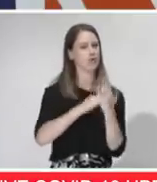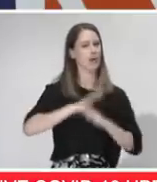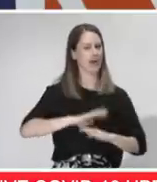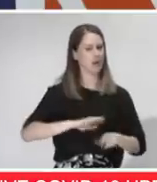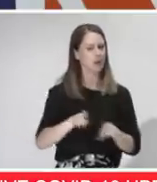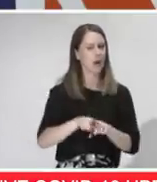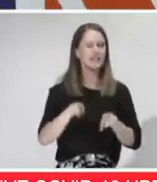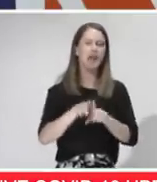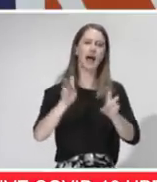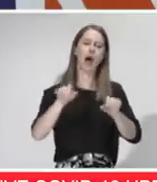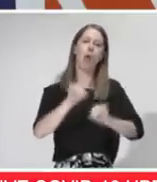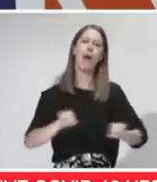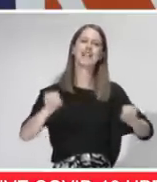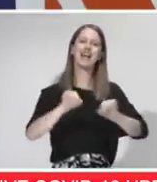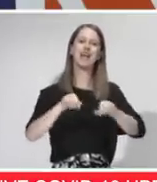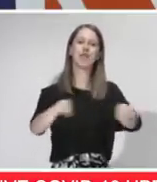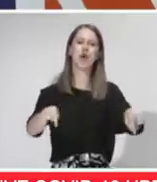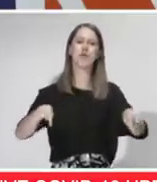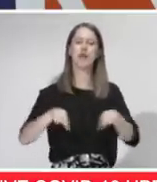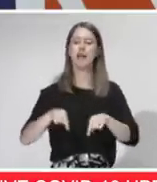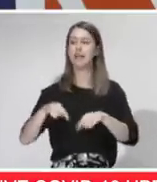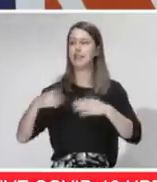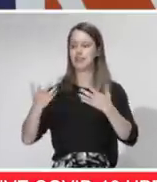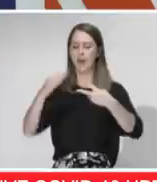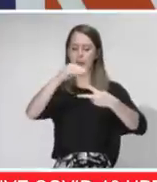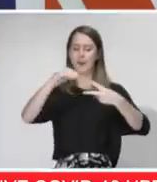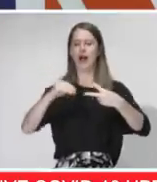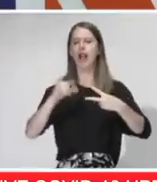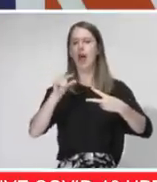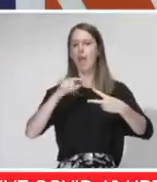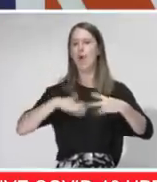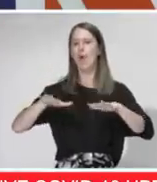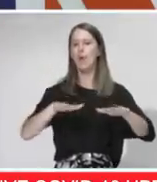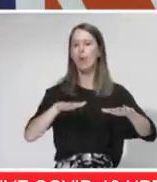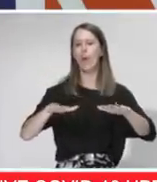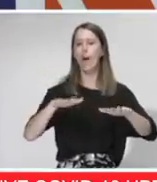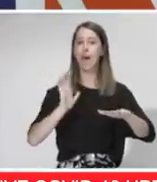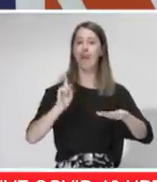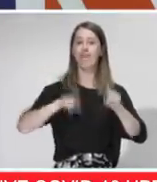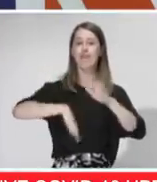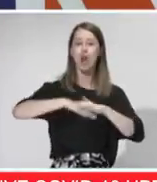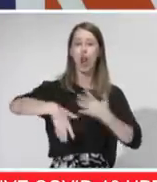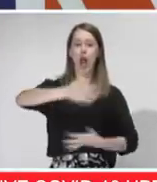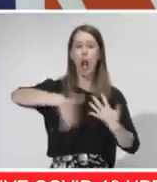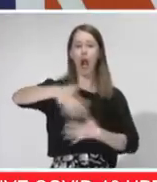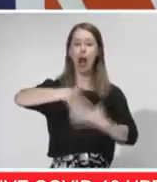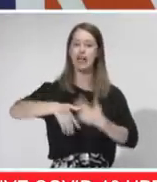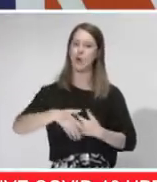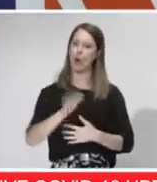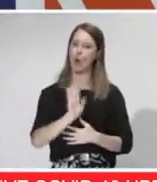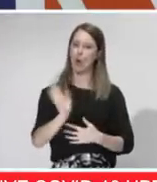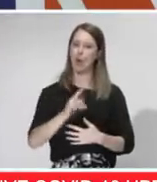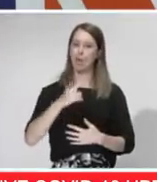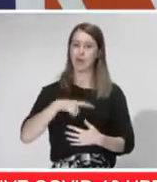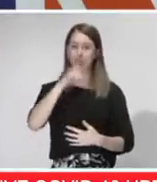it a waiting room, a place we move to that allows a bit more activity to occur, but not so much that we risk losing all the gains